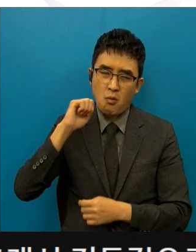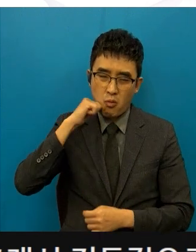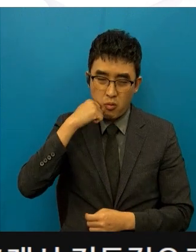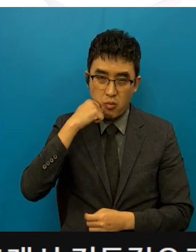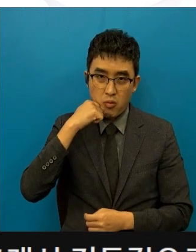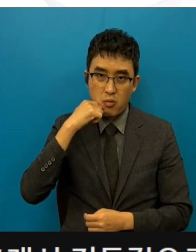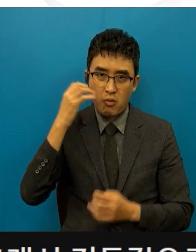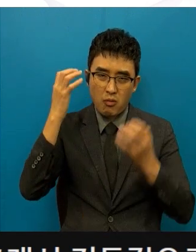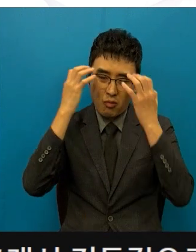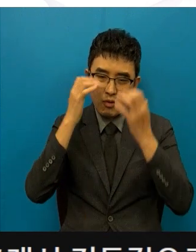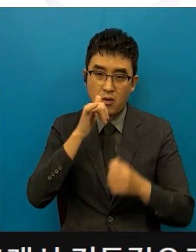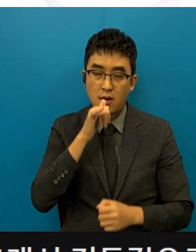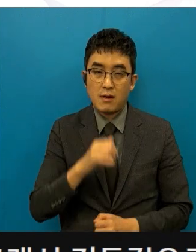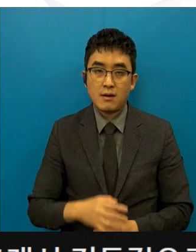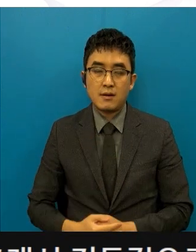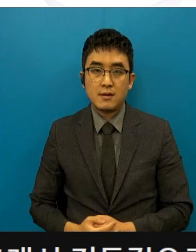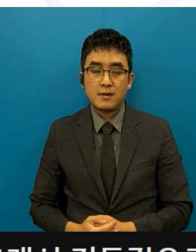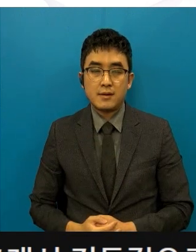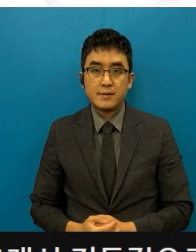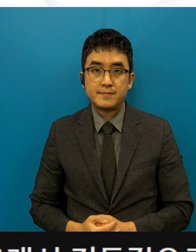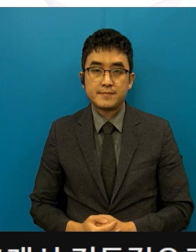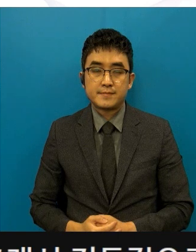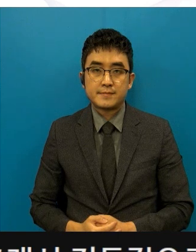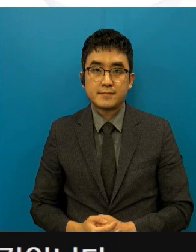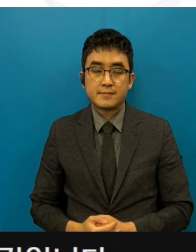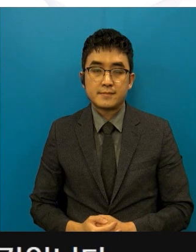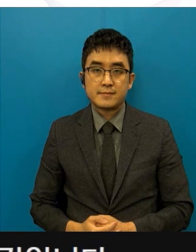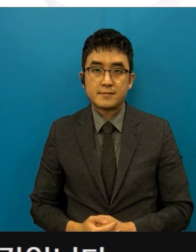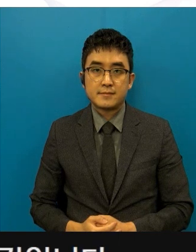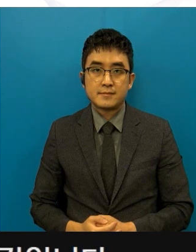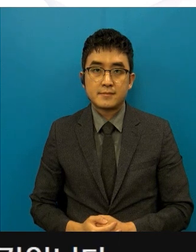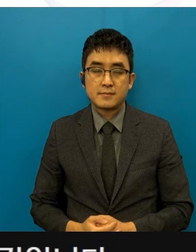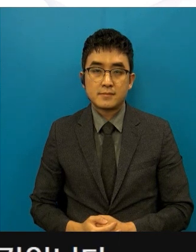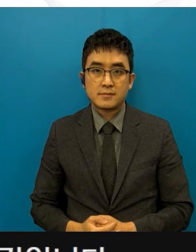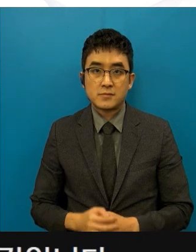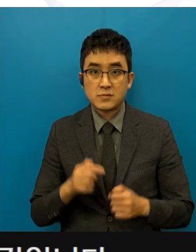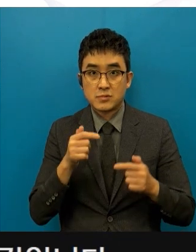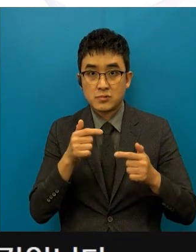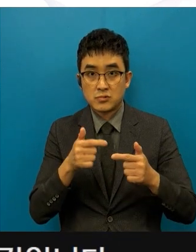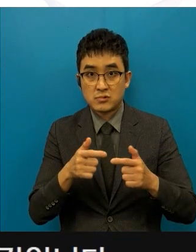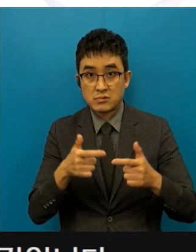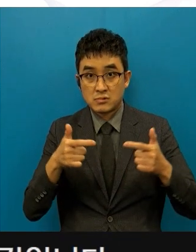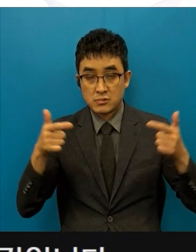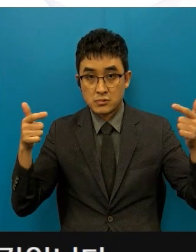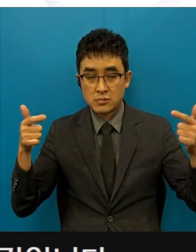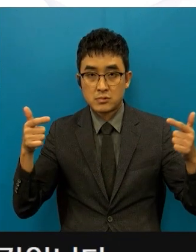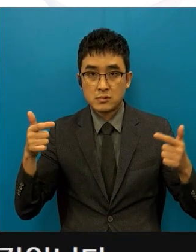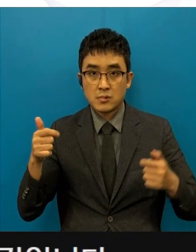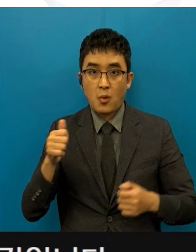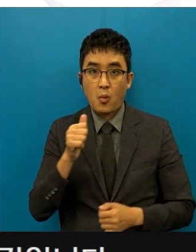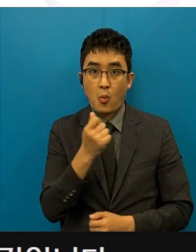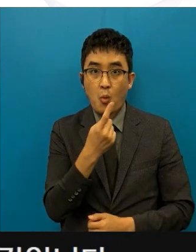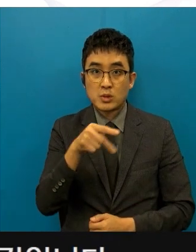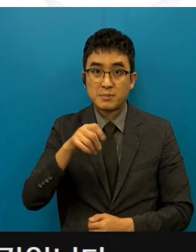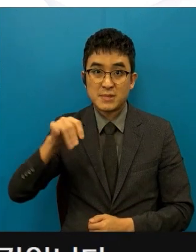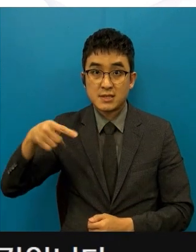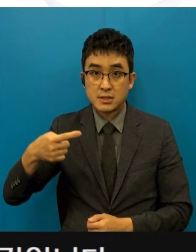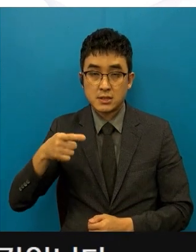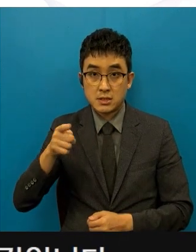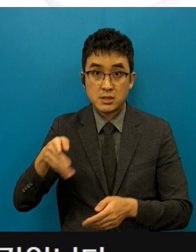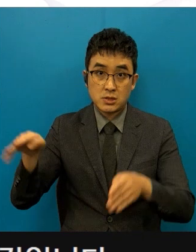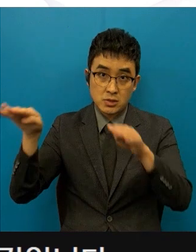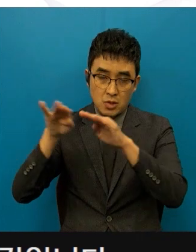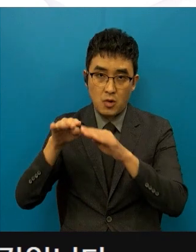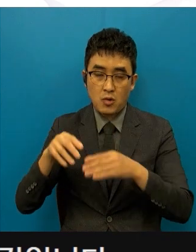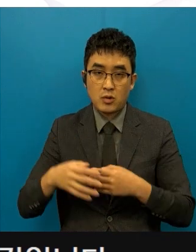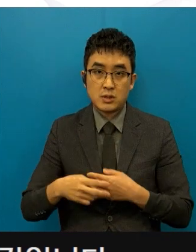of healthcare professionals, including physicians, nurses, and medical social workers,